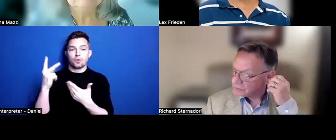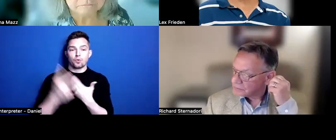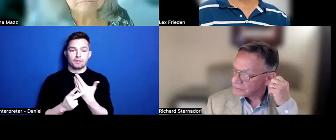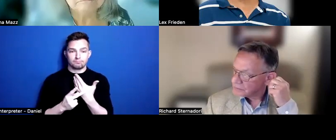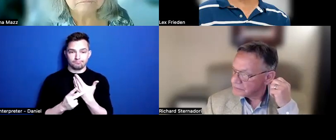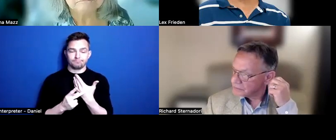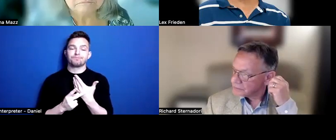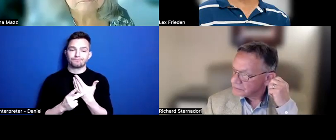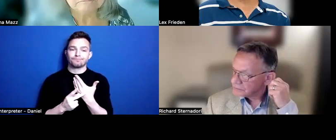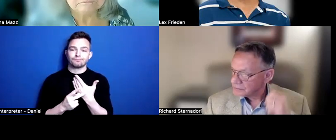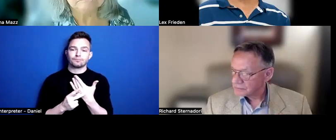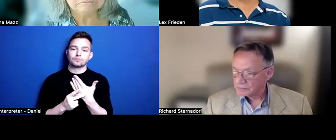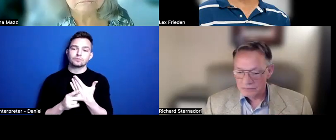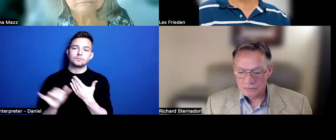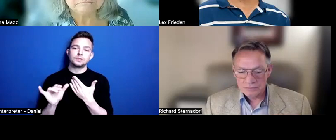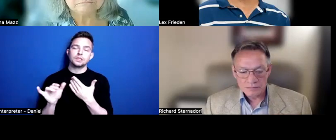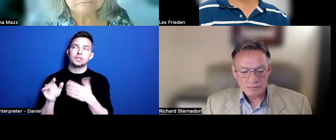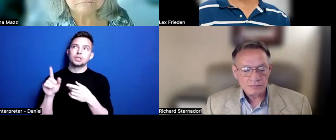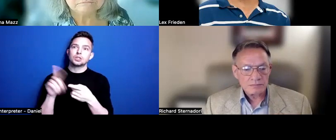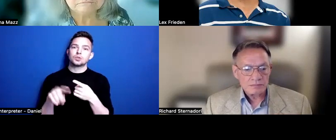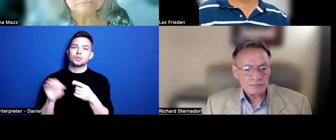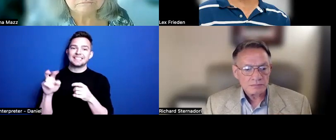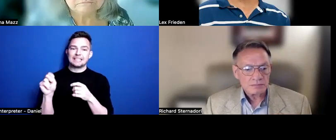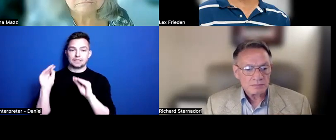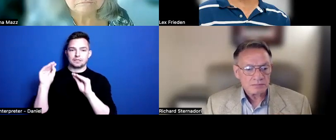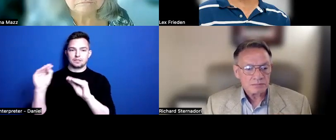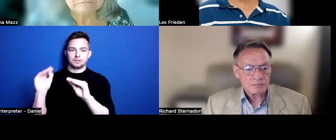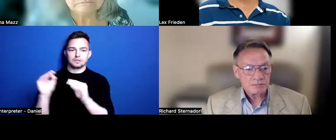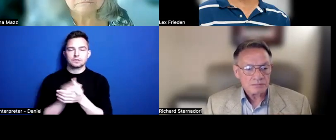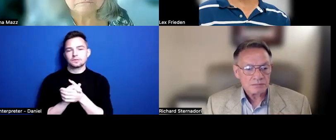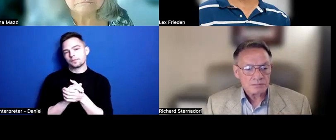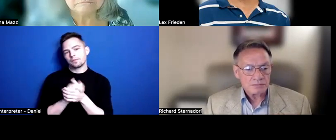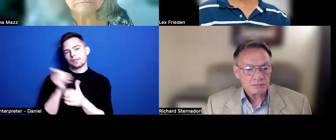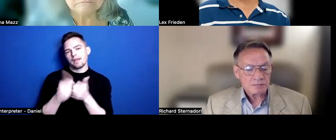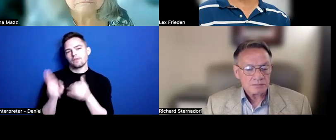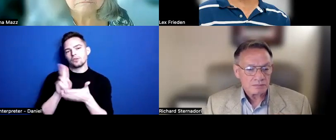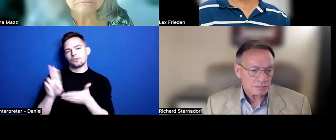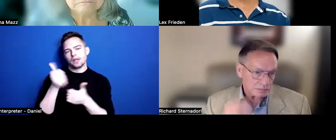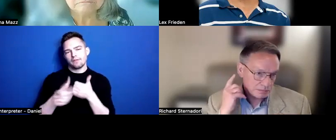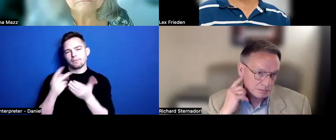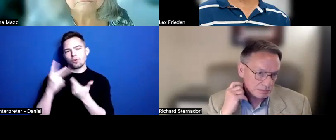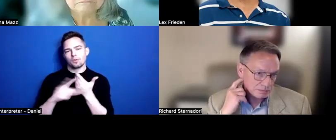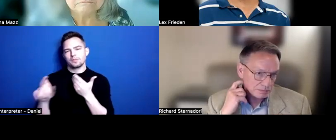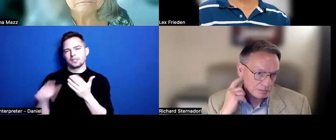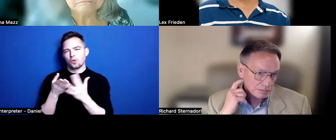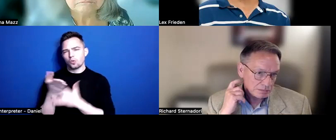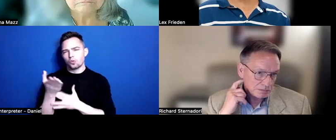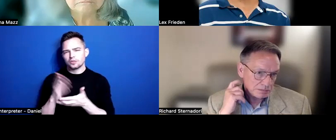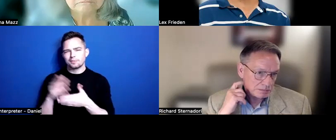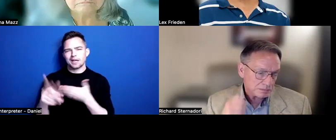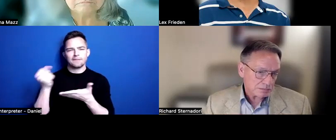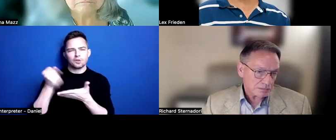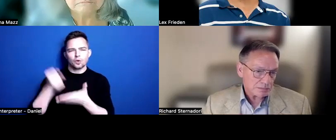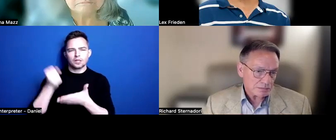know, to even be teaching, I mean, every university, every program has to go through some sort of